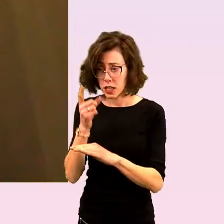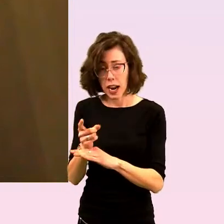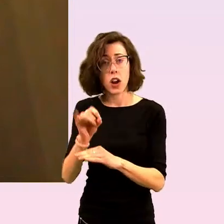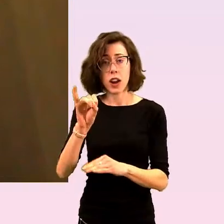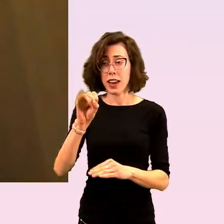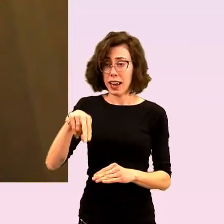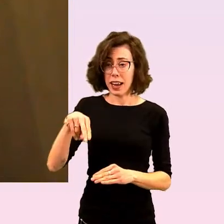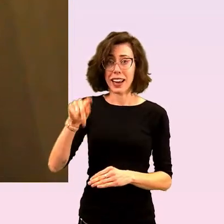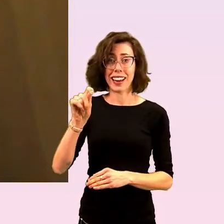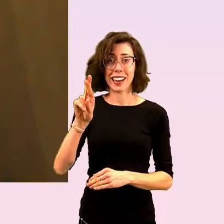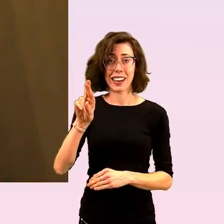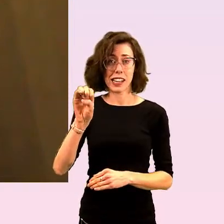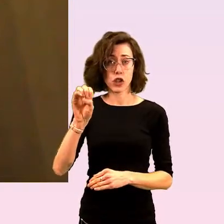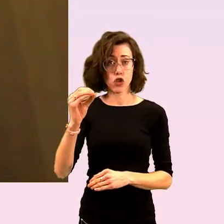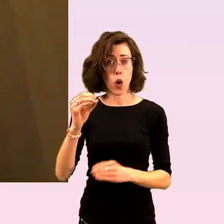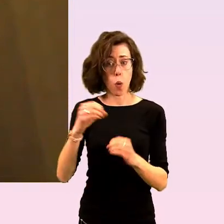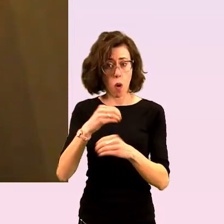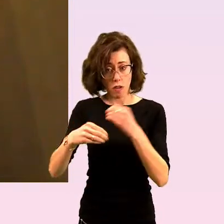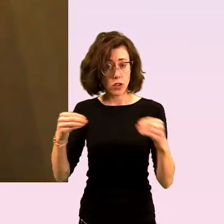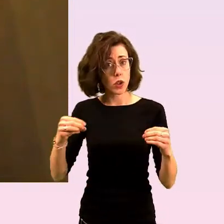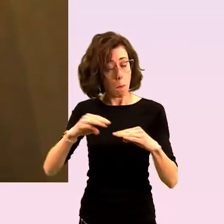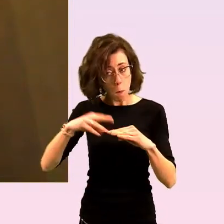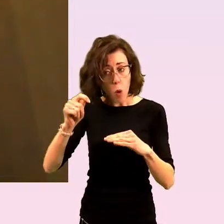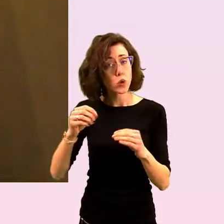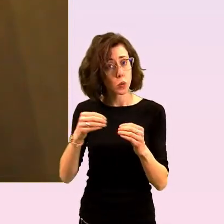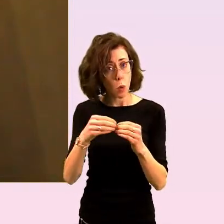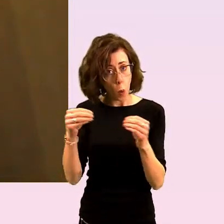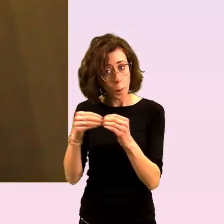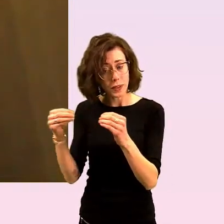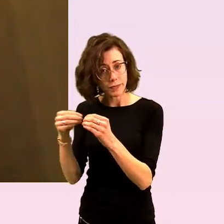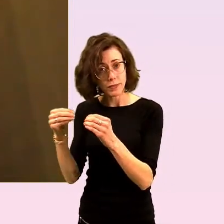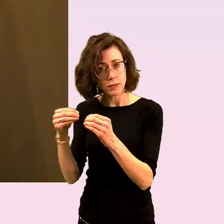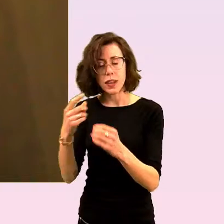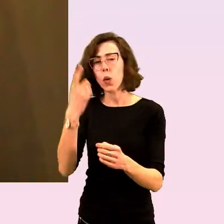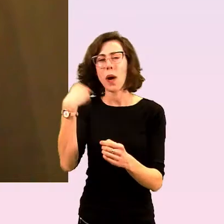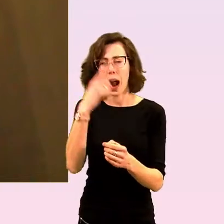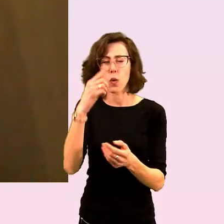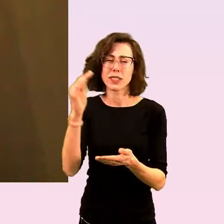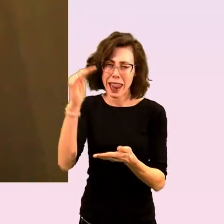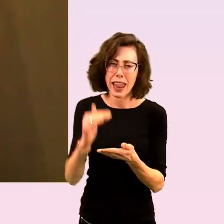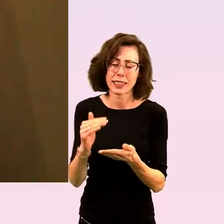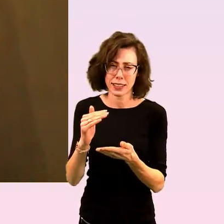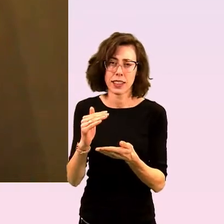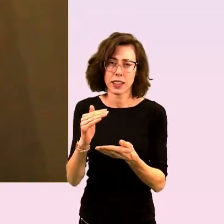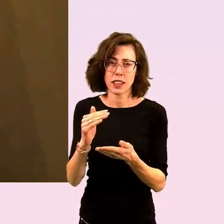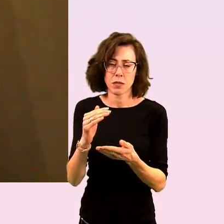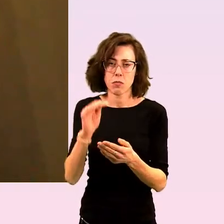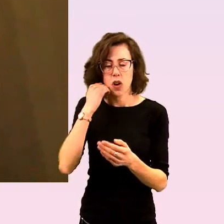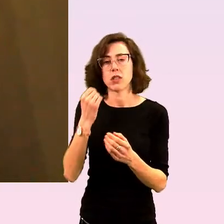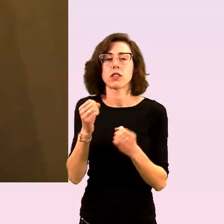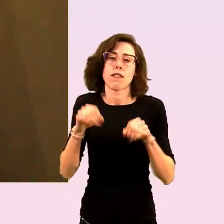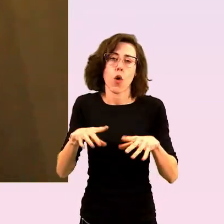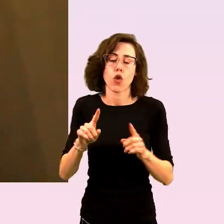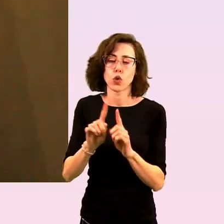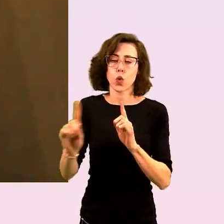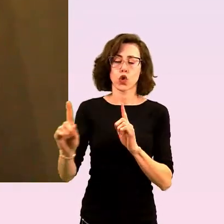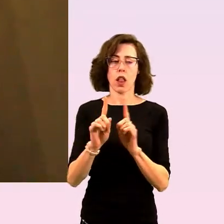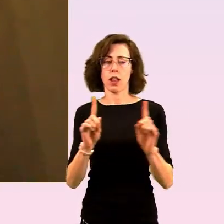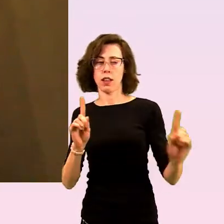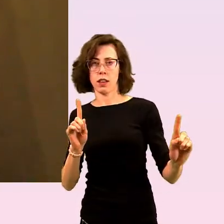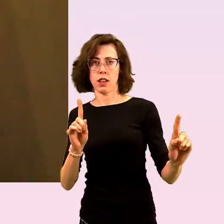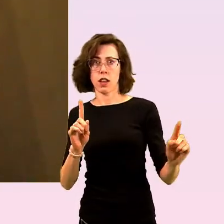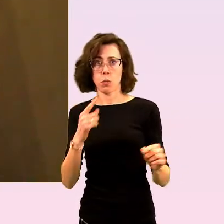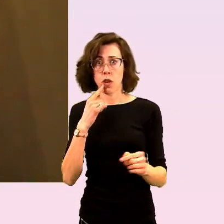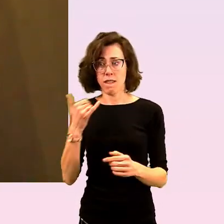open on still open on reduced hours because of social distancing. Our telephone lines are mad busy. I know the